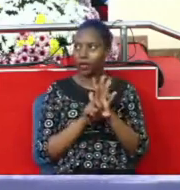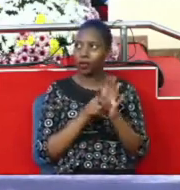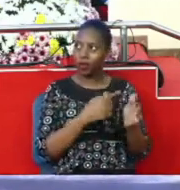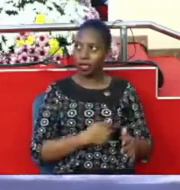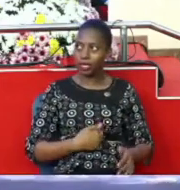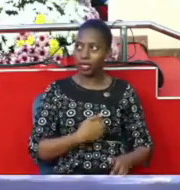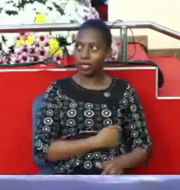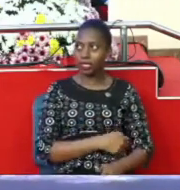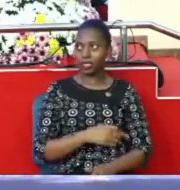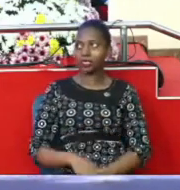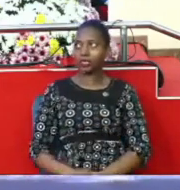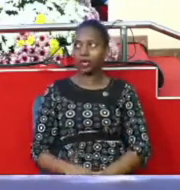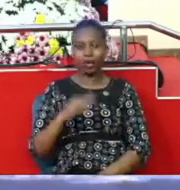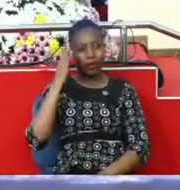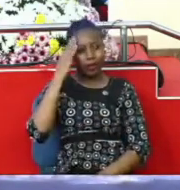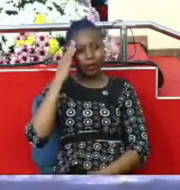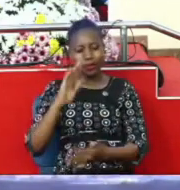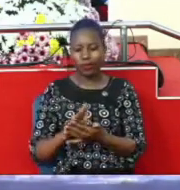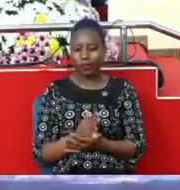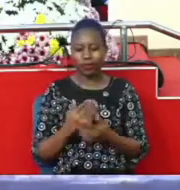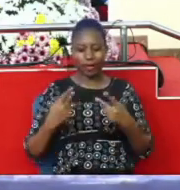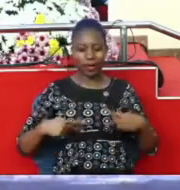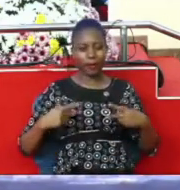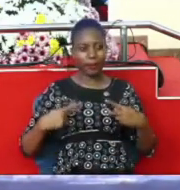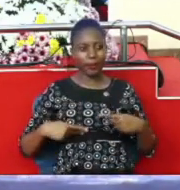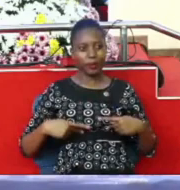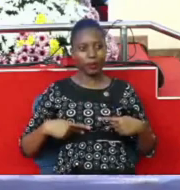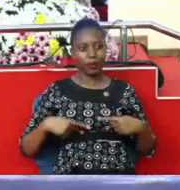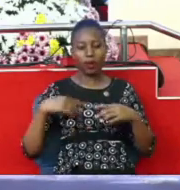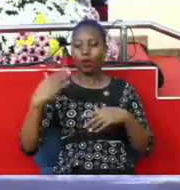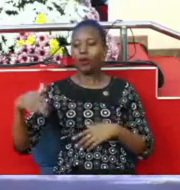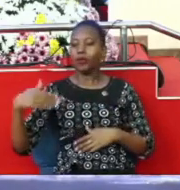You know, there are some people that they sin so habitual that they don't feel it.